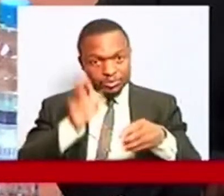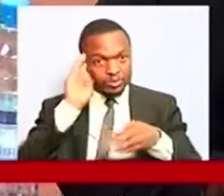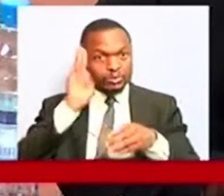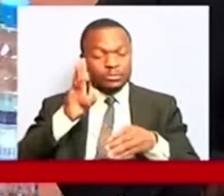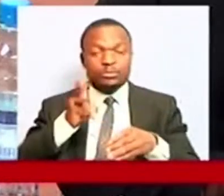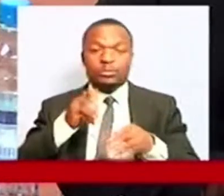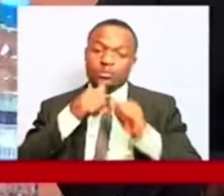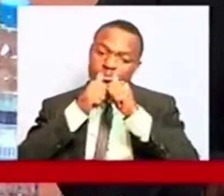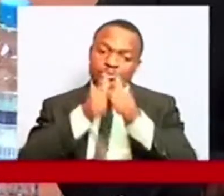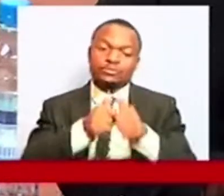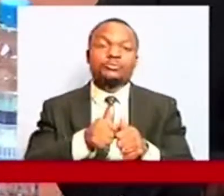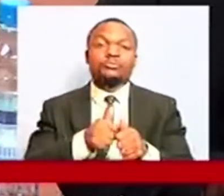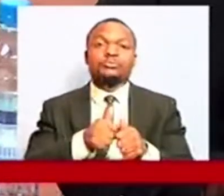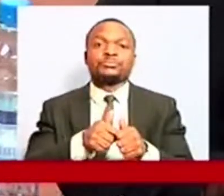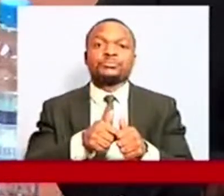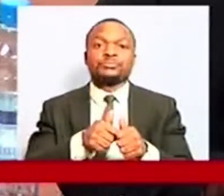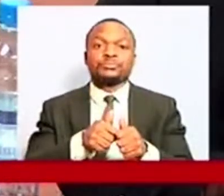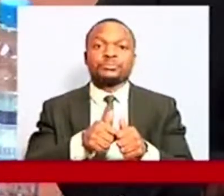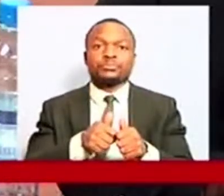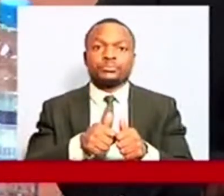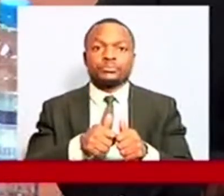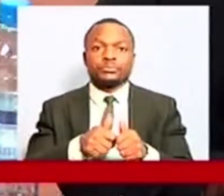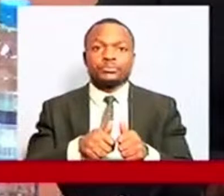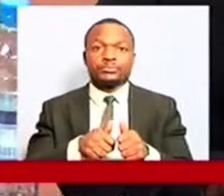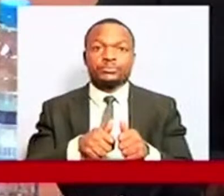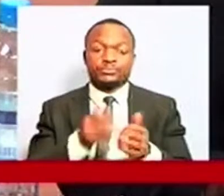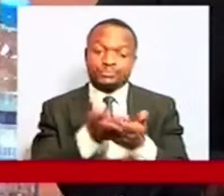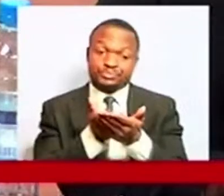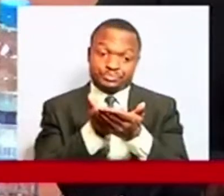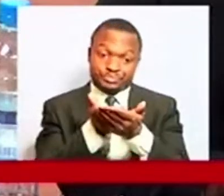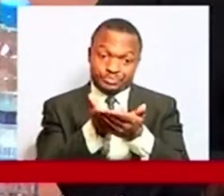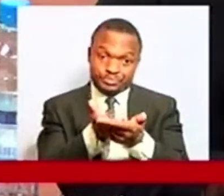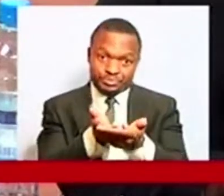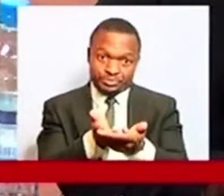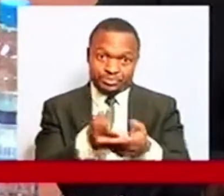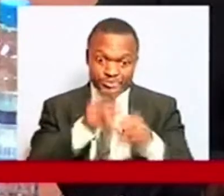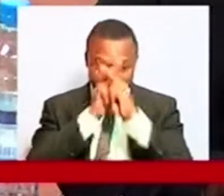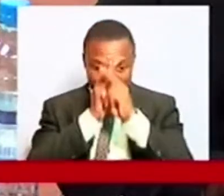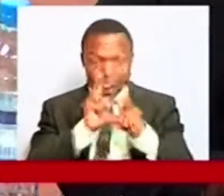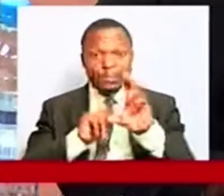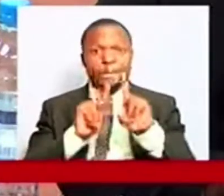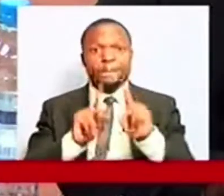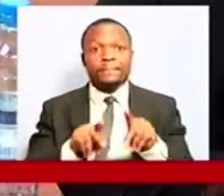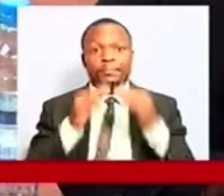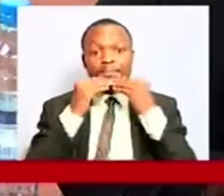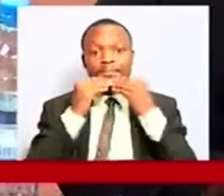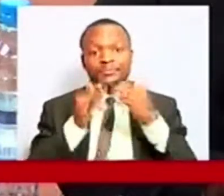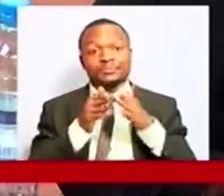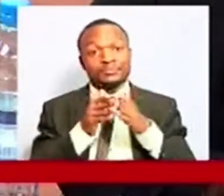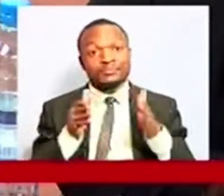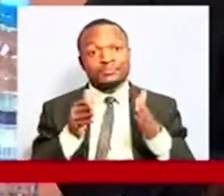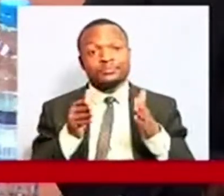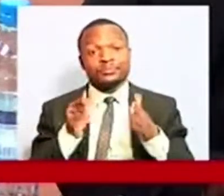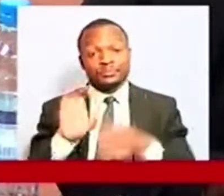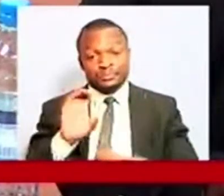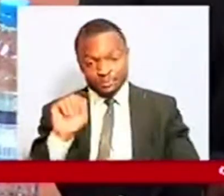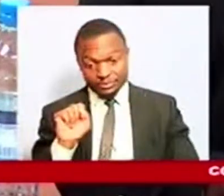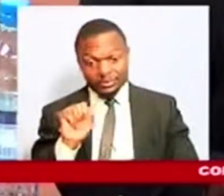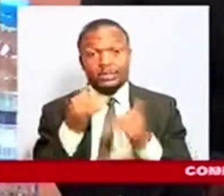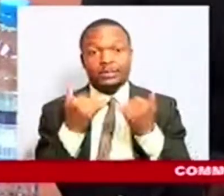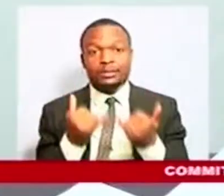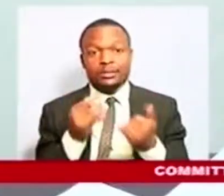be adhered to. I beg to present, Honorable Chair. Thank you very much, CS.